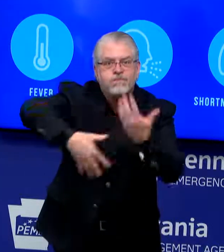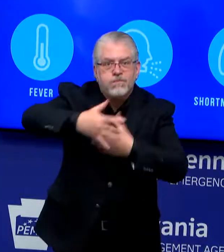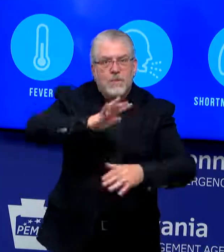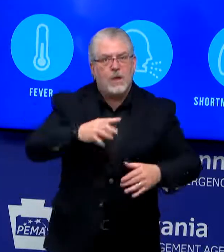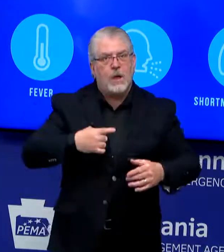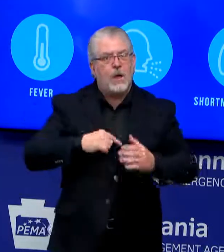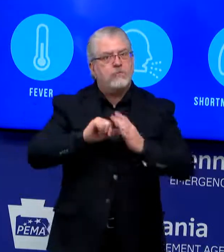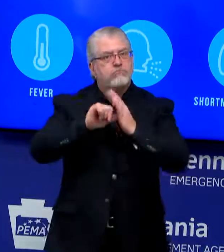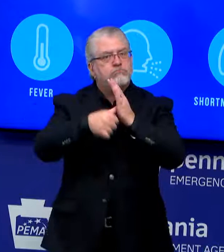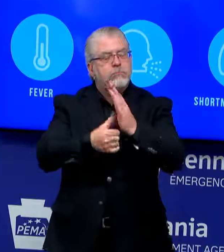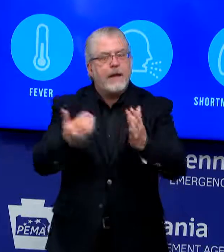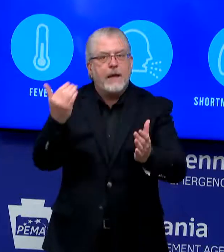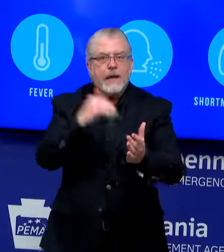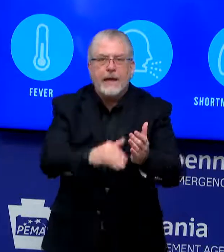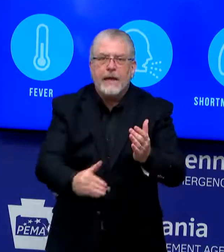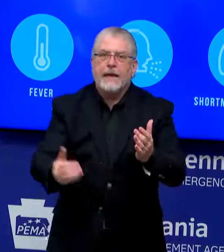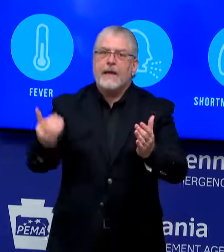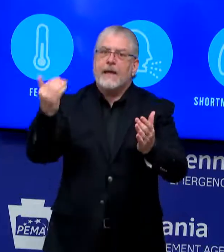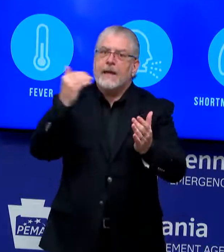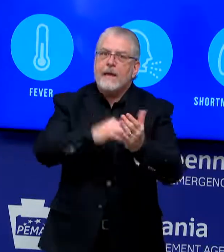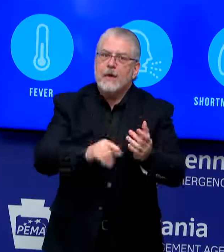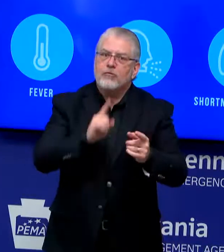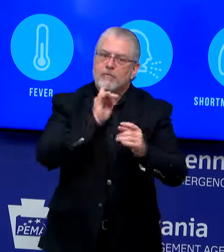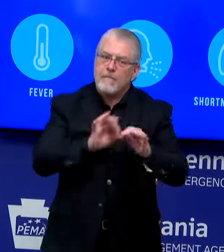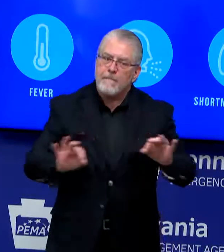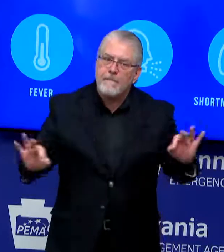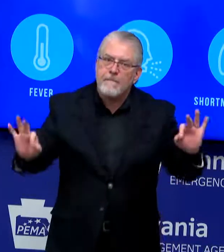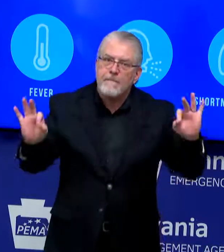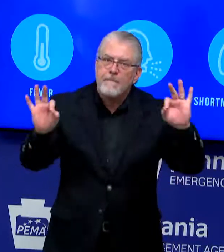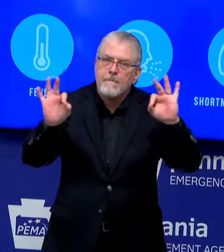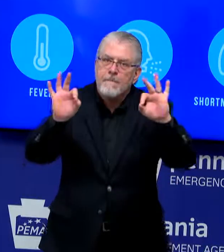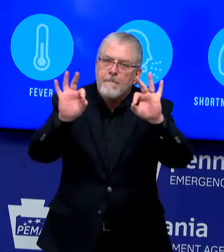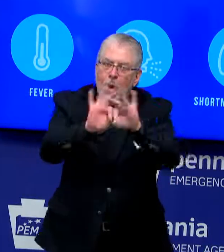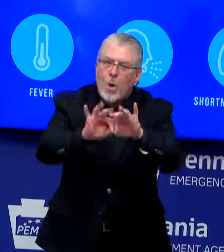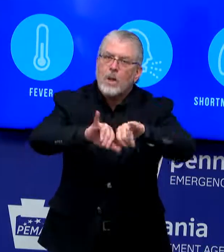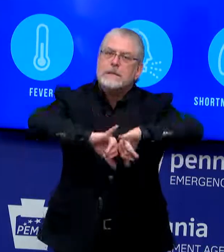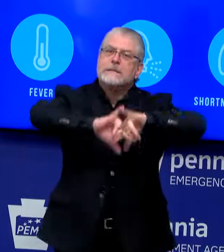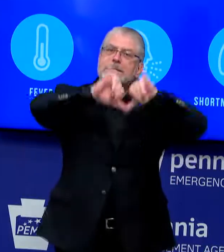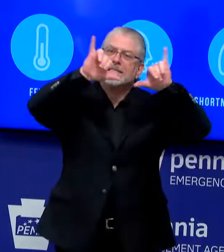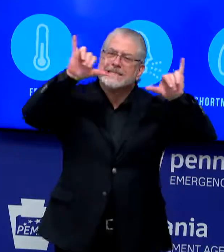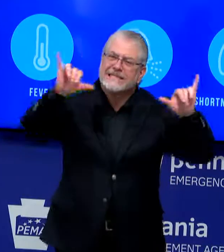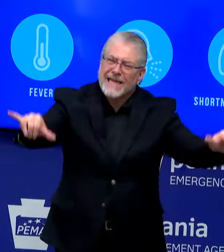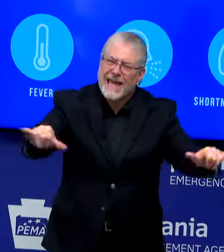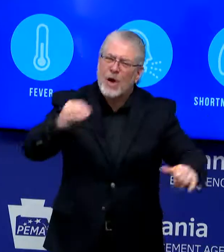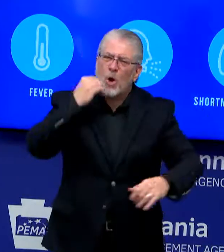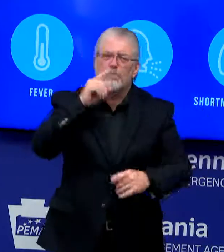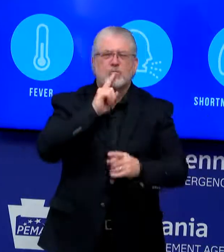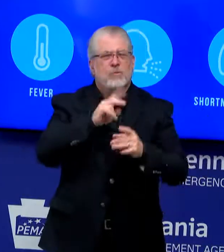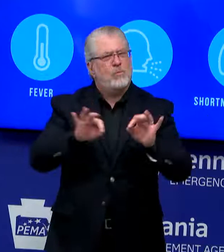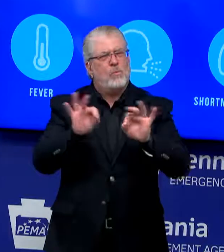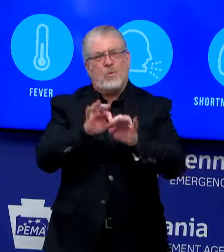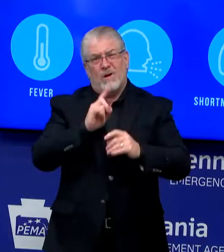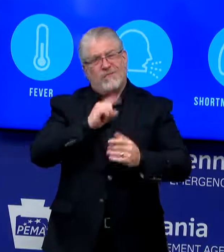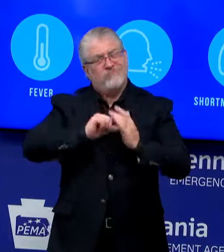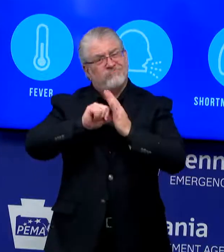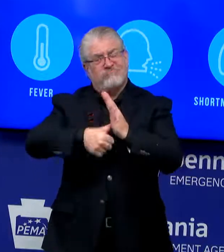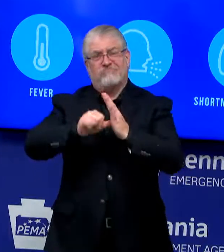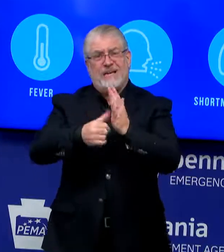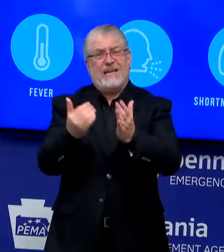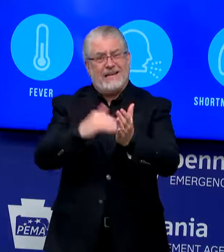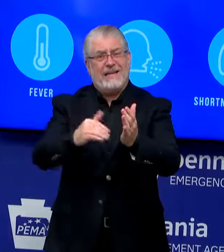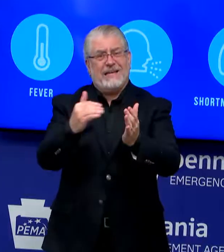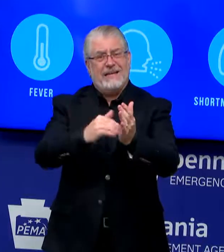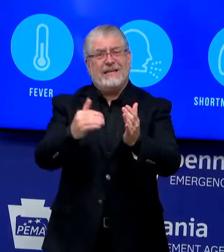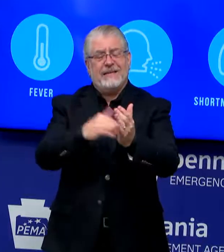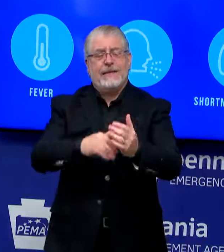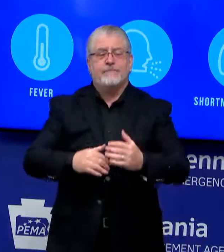important for people to stay home and to stay safe. Secretary, we have several outlets,